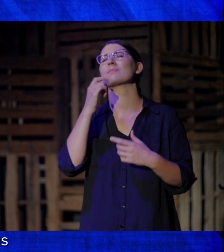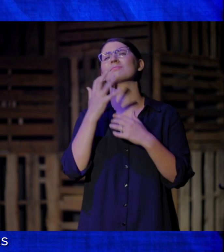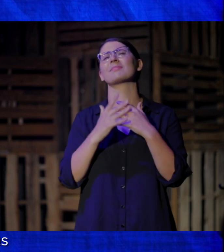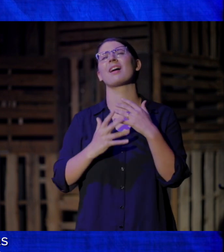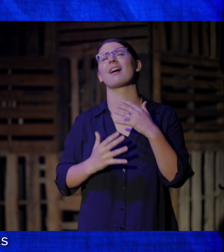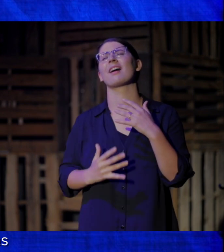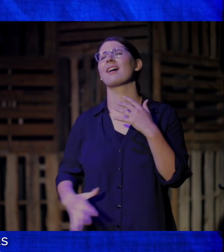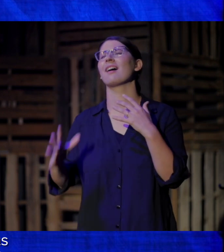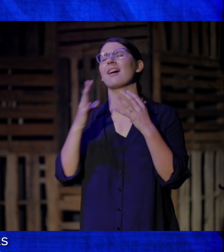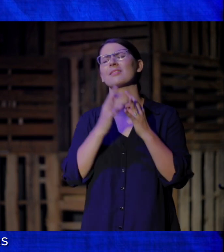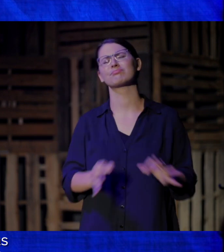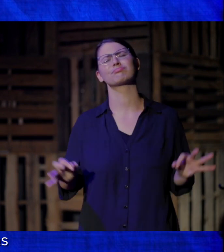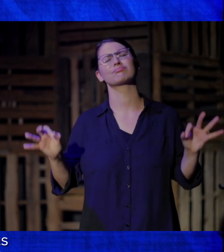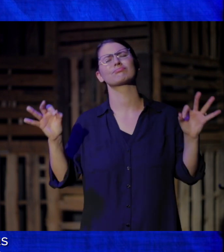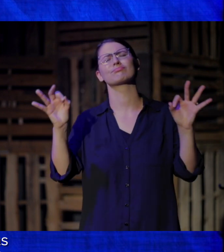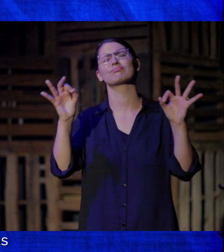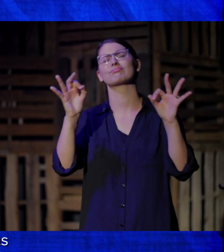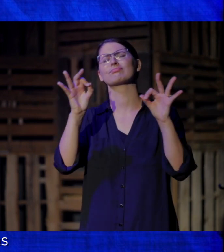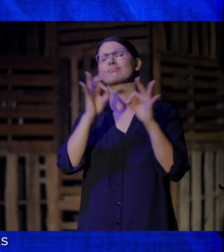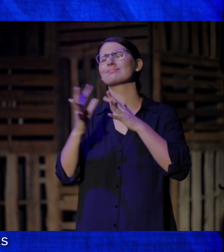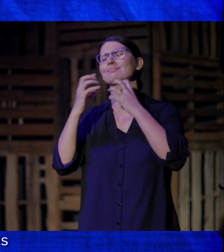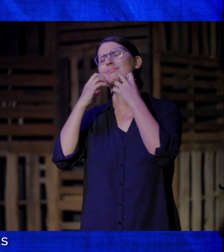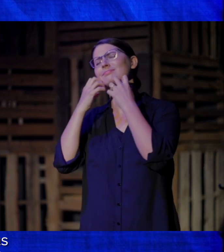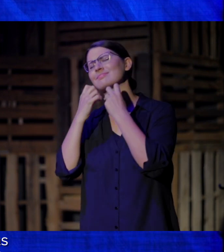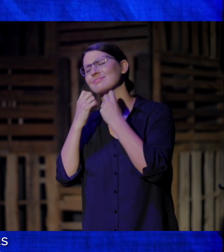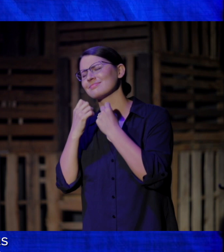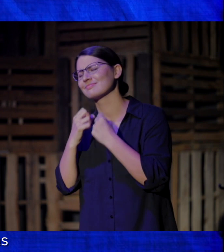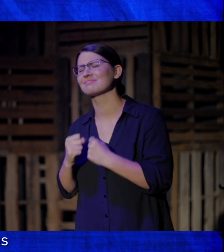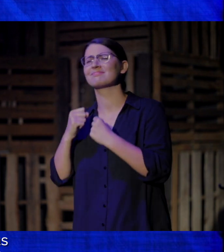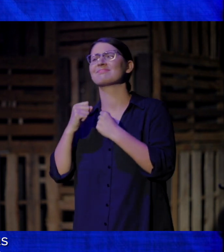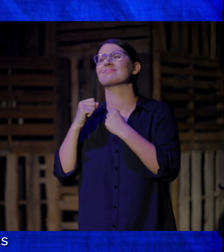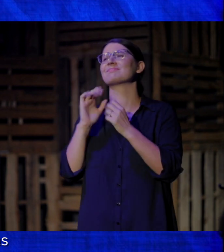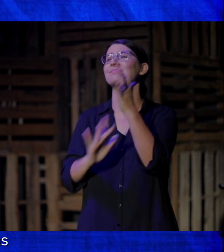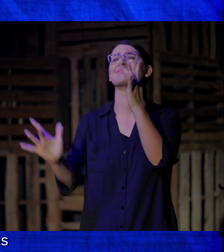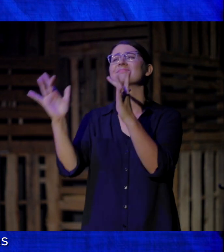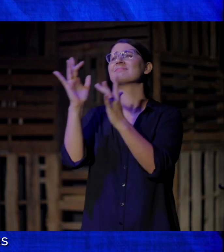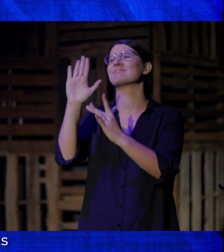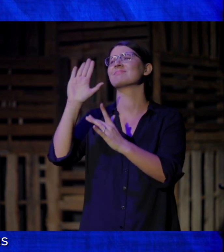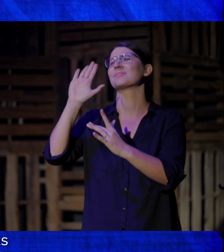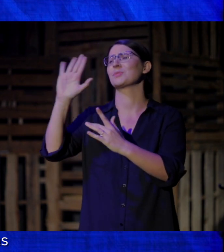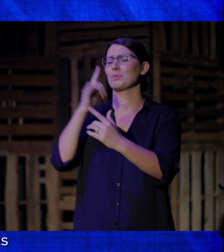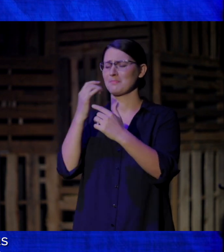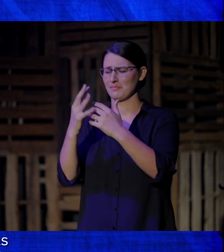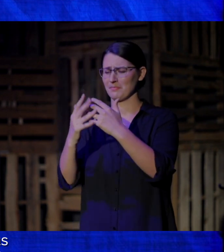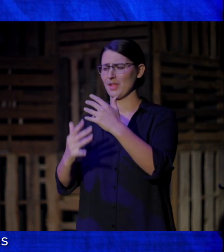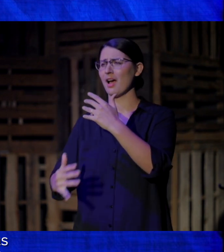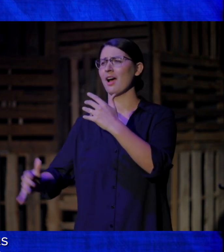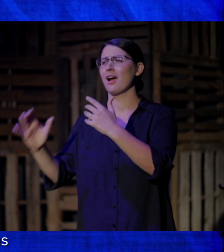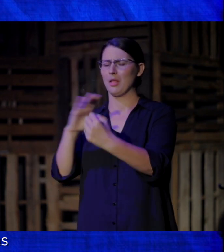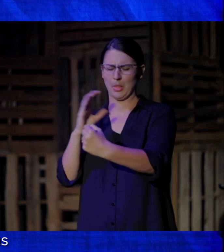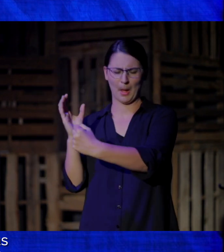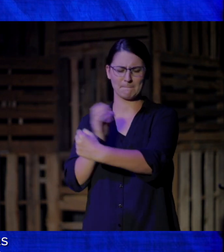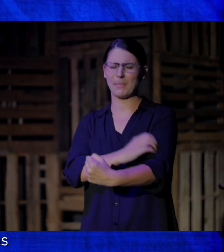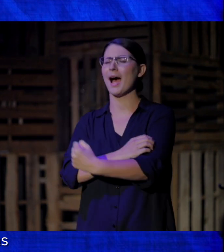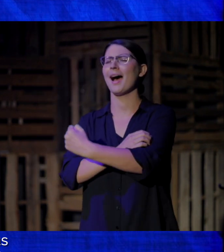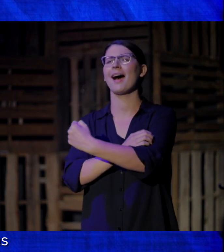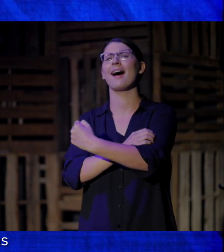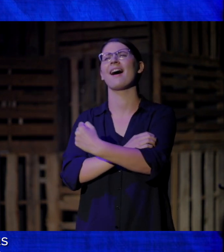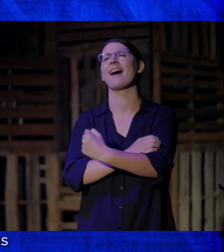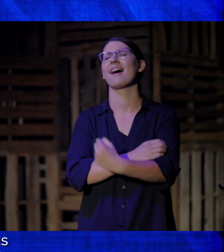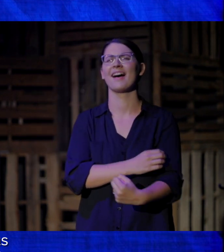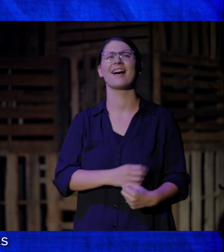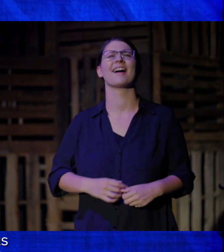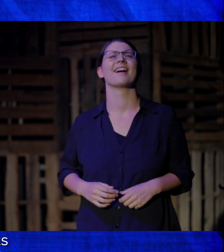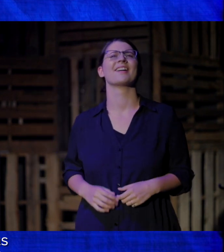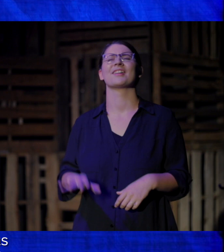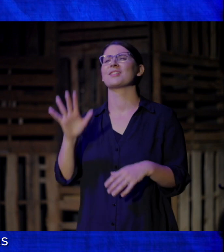How priceless, how precious. There is power in the blood of